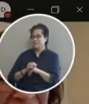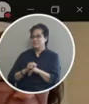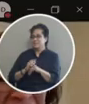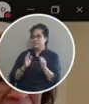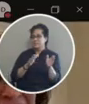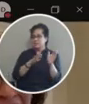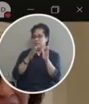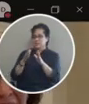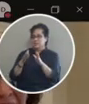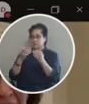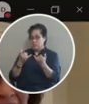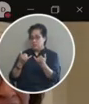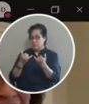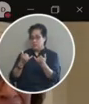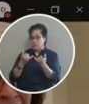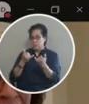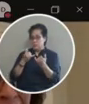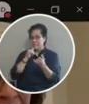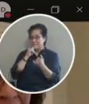into executive session?